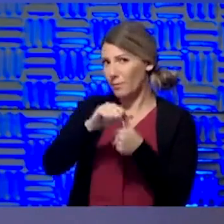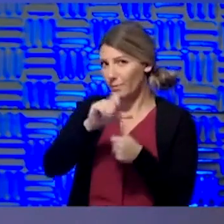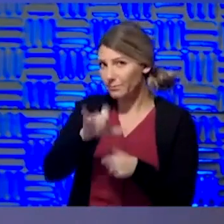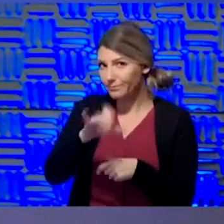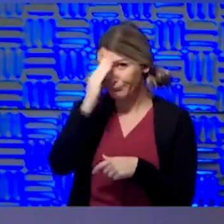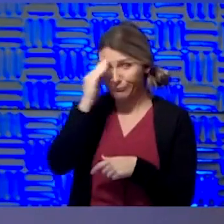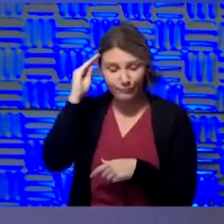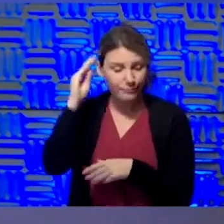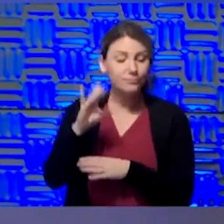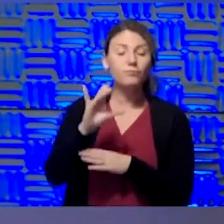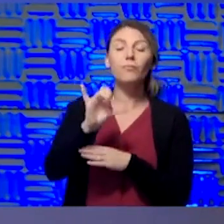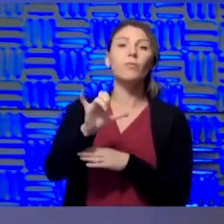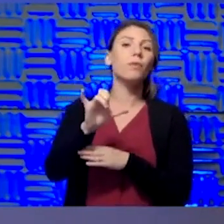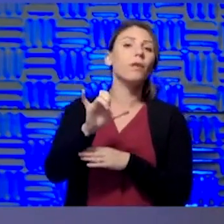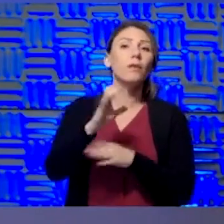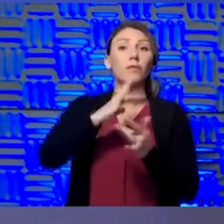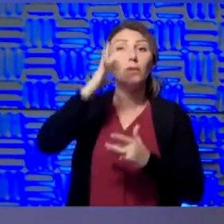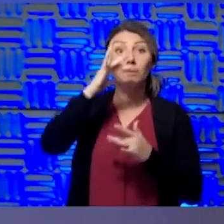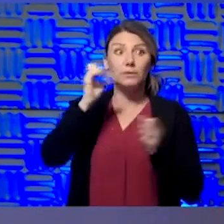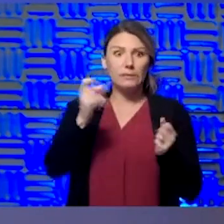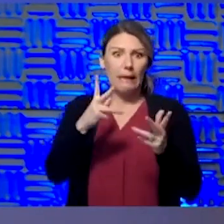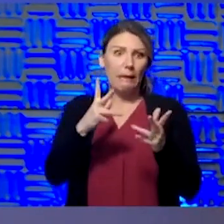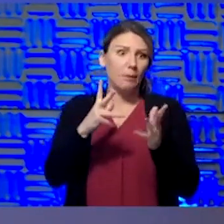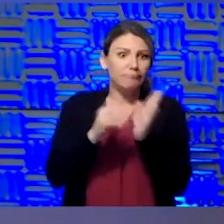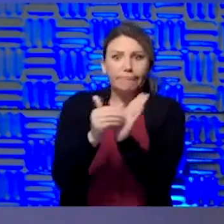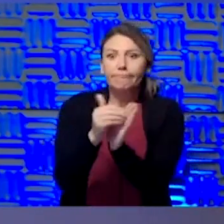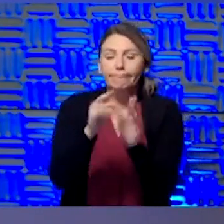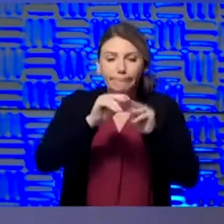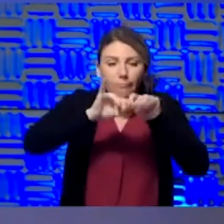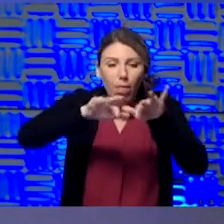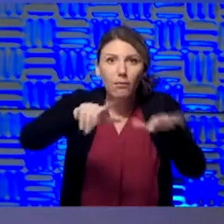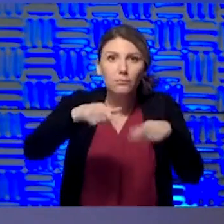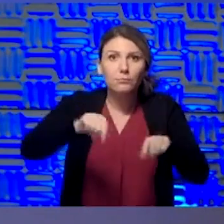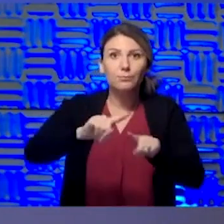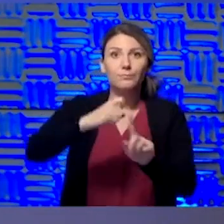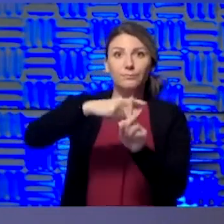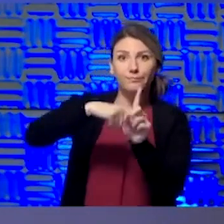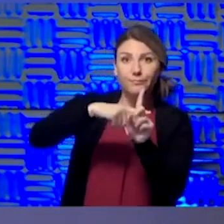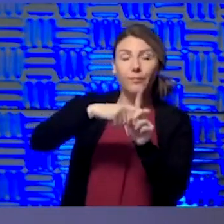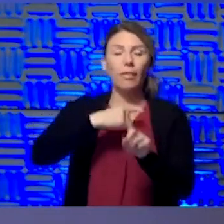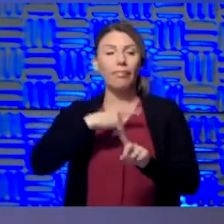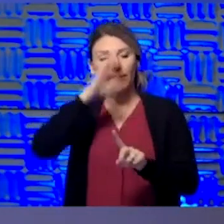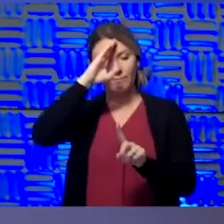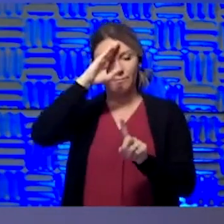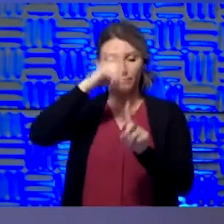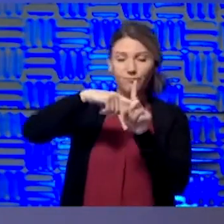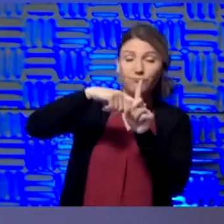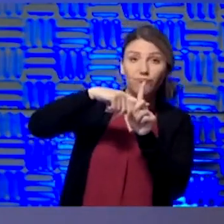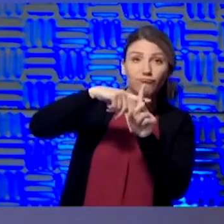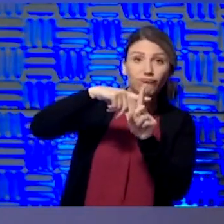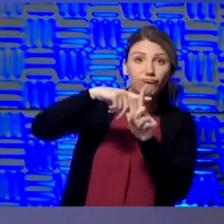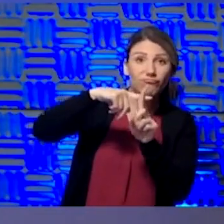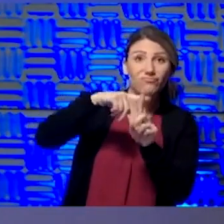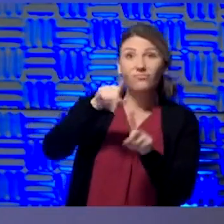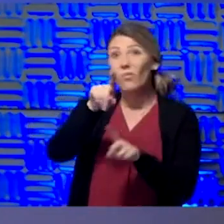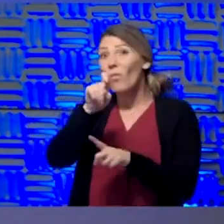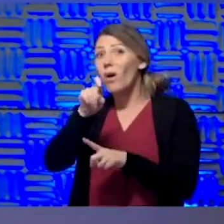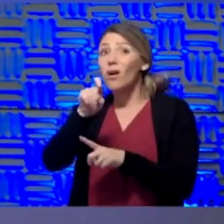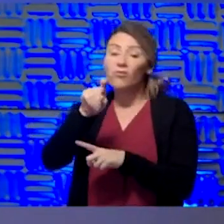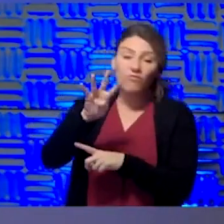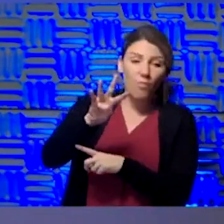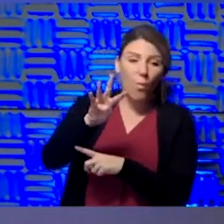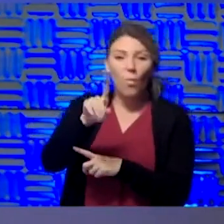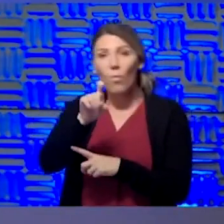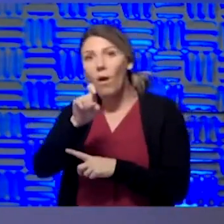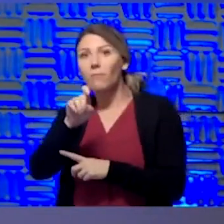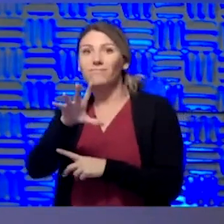that virus can live and multiply on that temperature. As you get a fever, that goes up to 100, 104, 105. The virus is still multiplying at